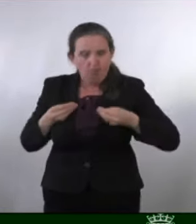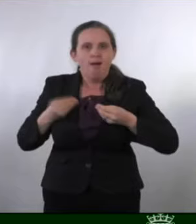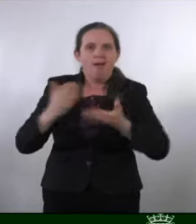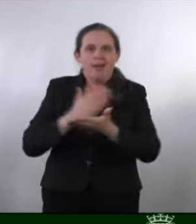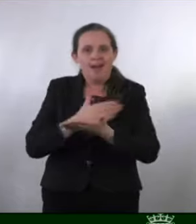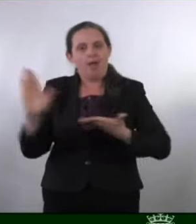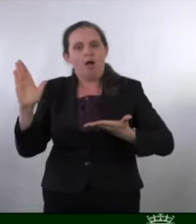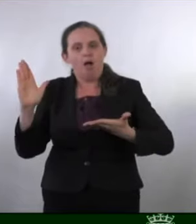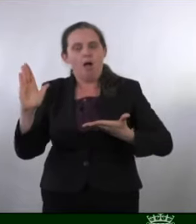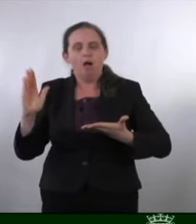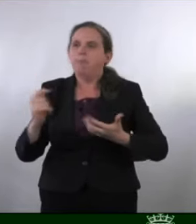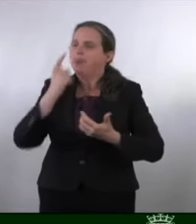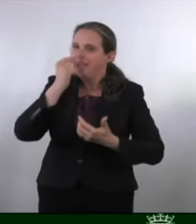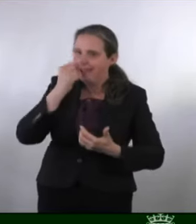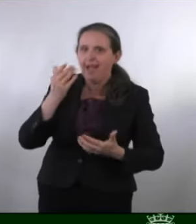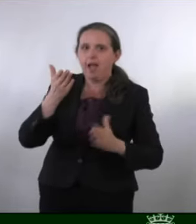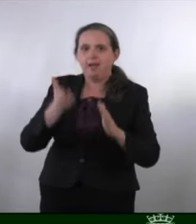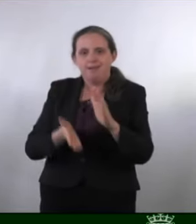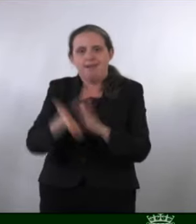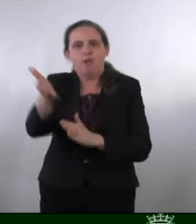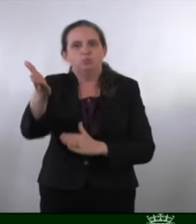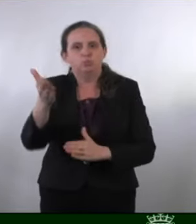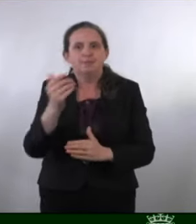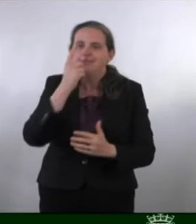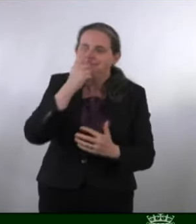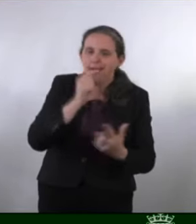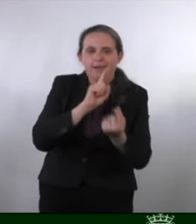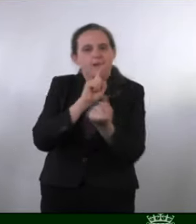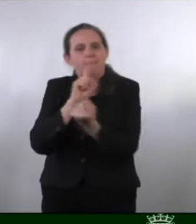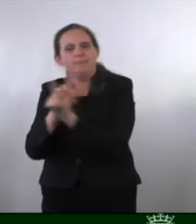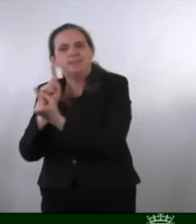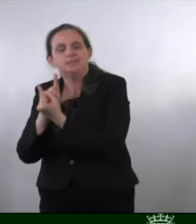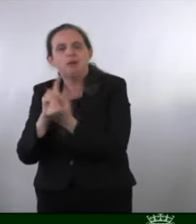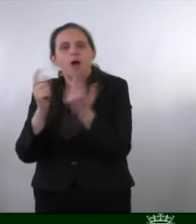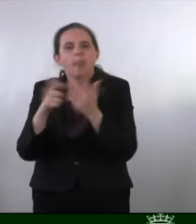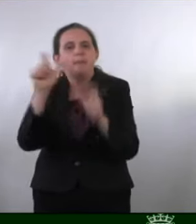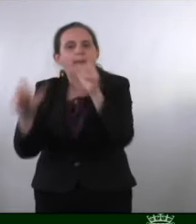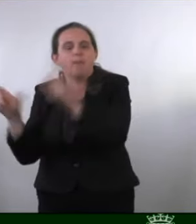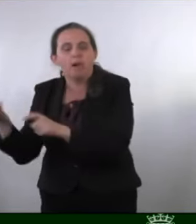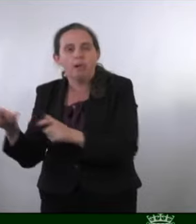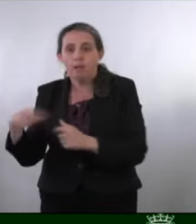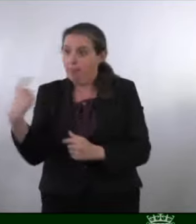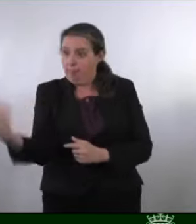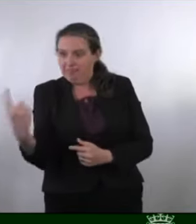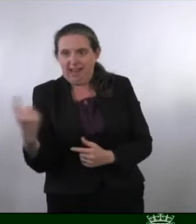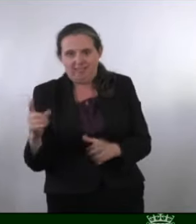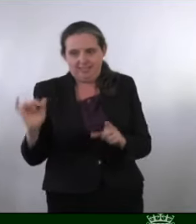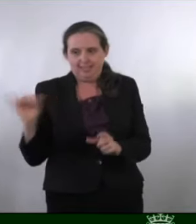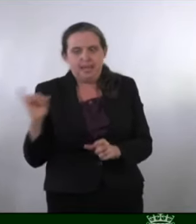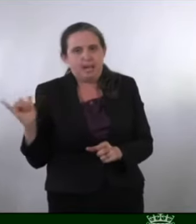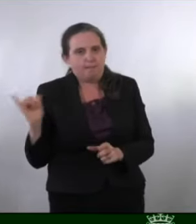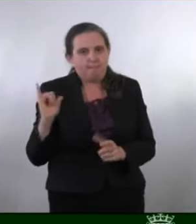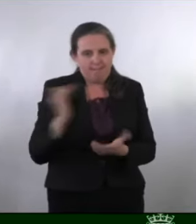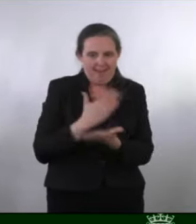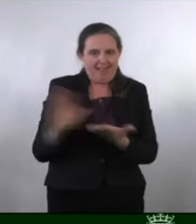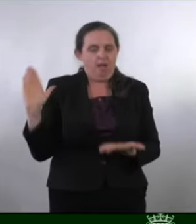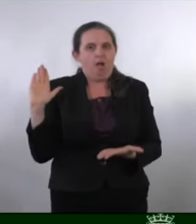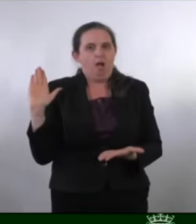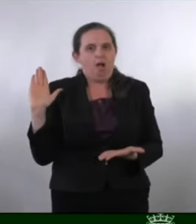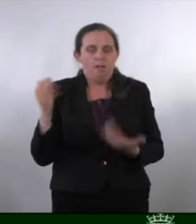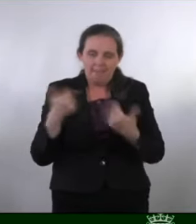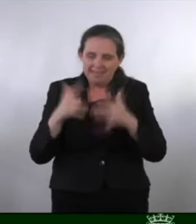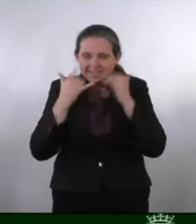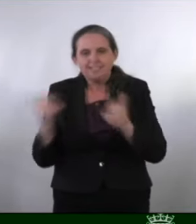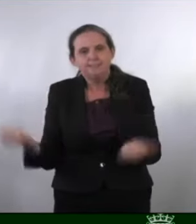restrictions, for example, meeting up in certain places with others who have also tested negative.